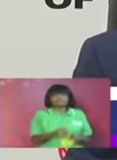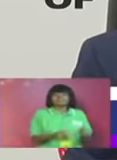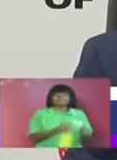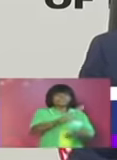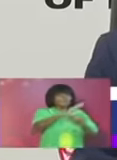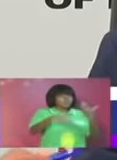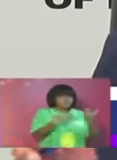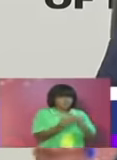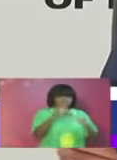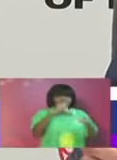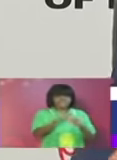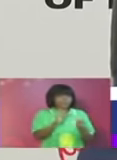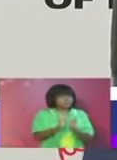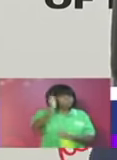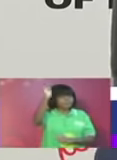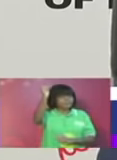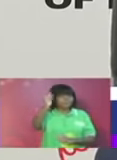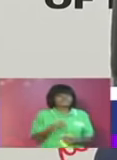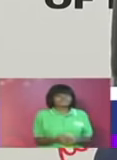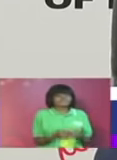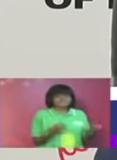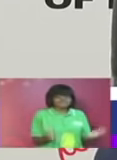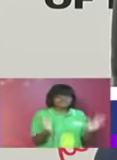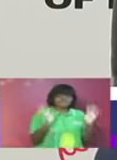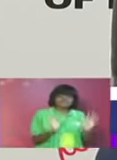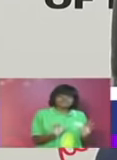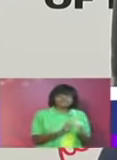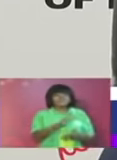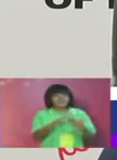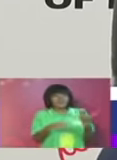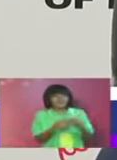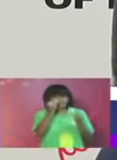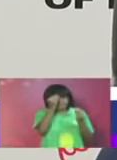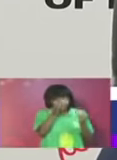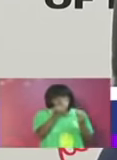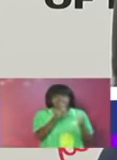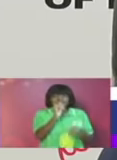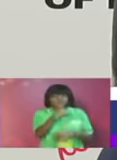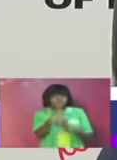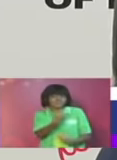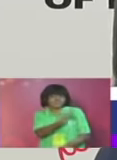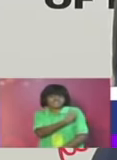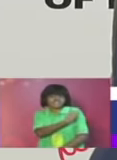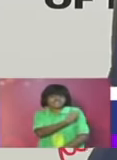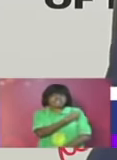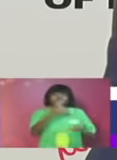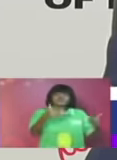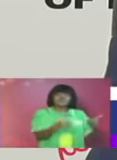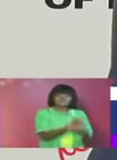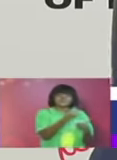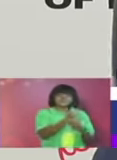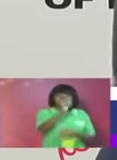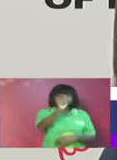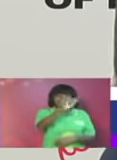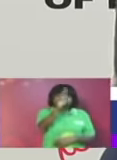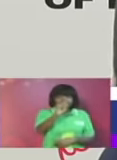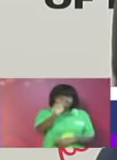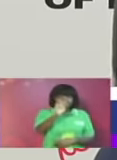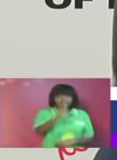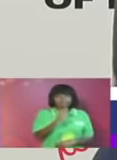where we are with the rollout of the new AstraZeneca plan. Ladies and